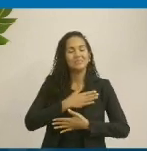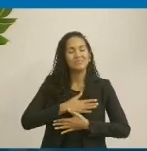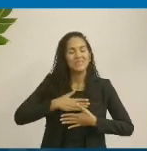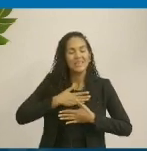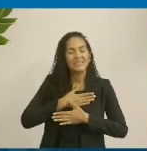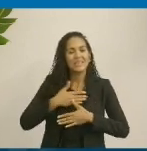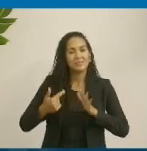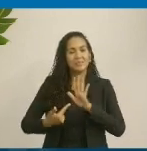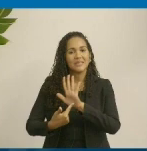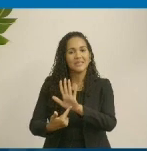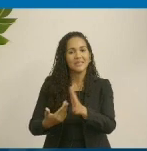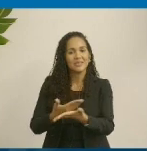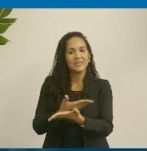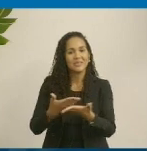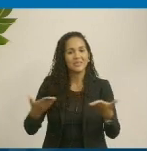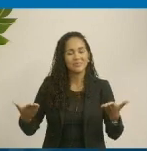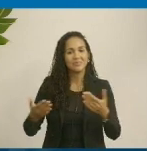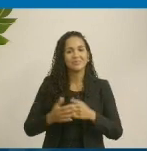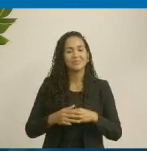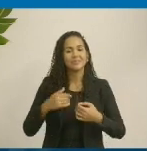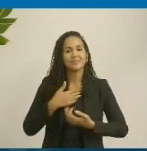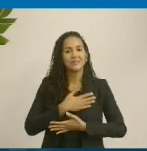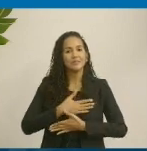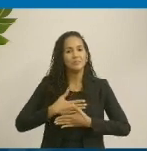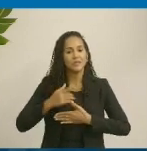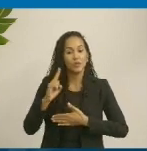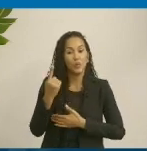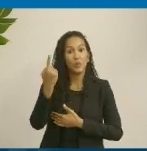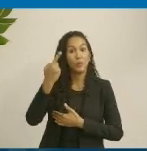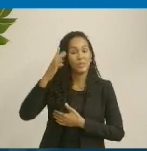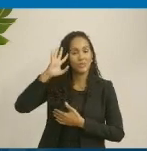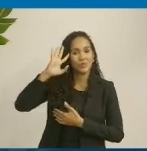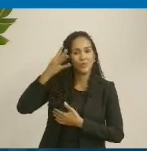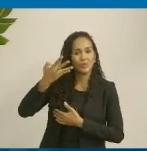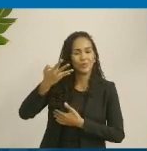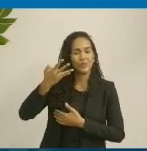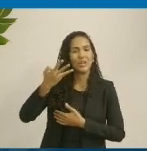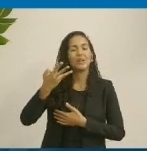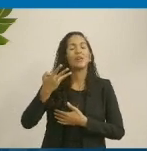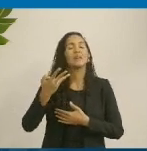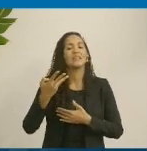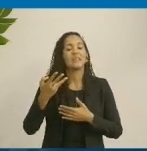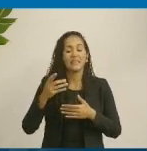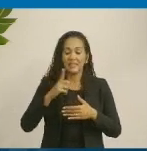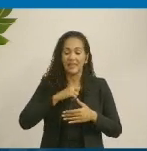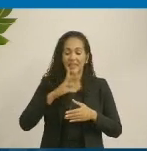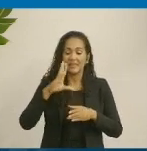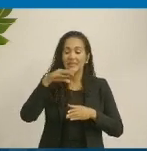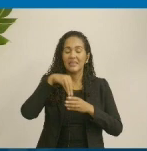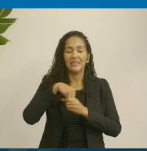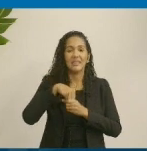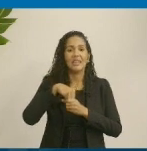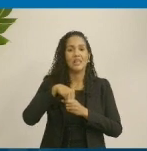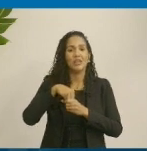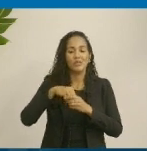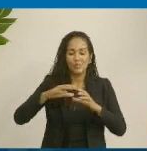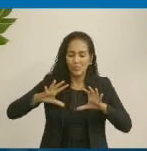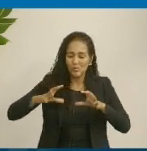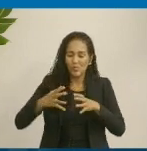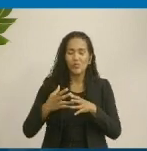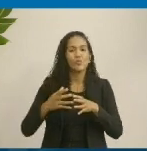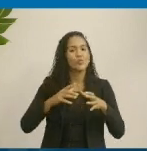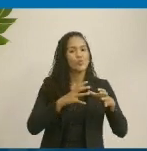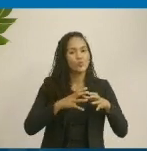of the solutions that is part of a suite of health, digital health solutions